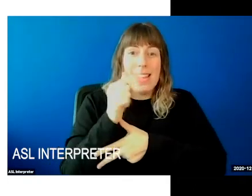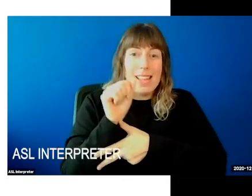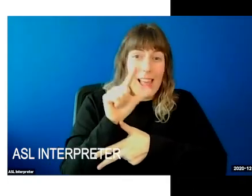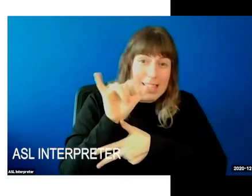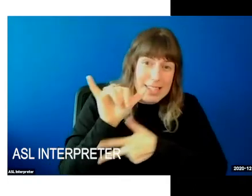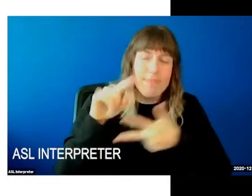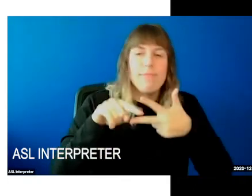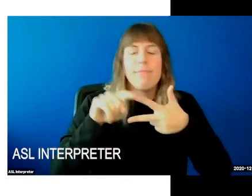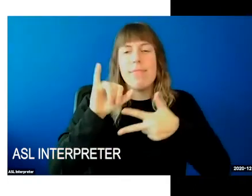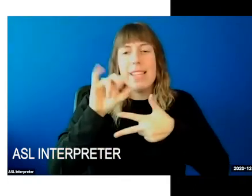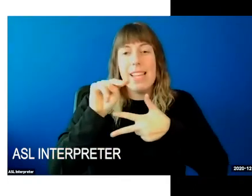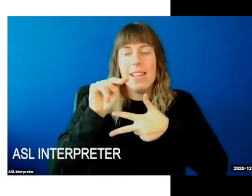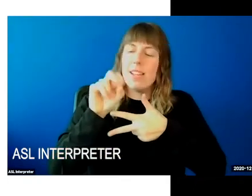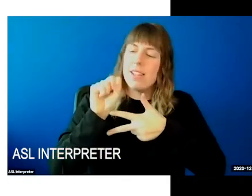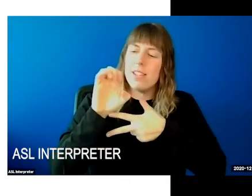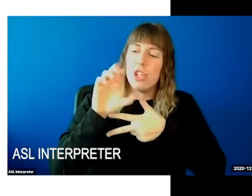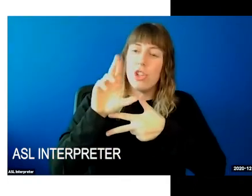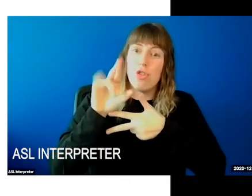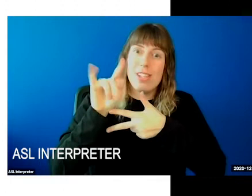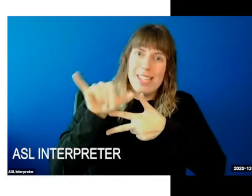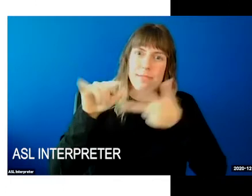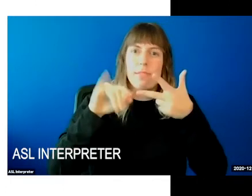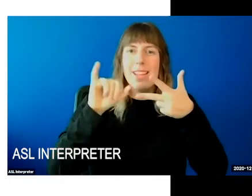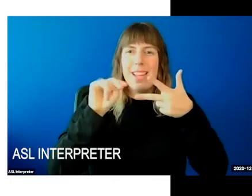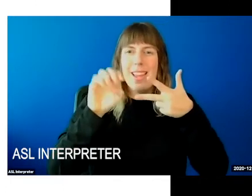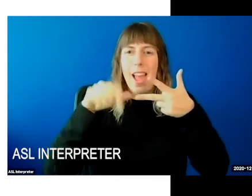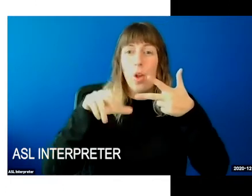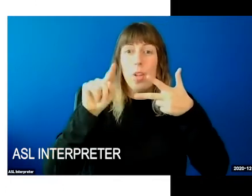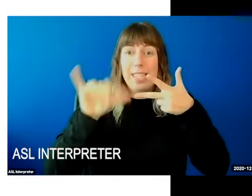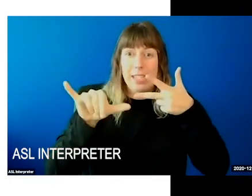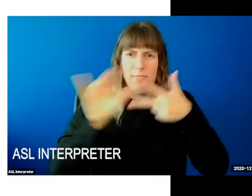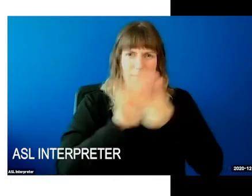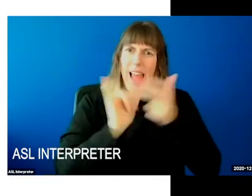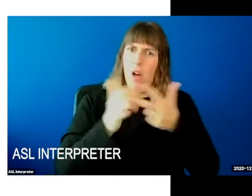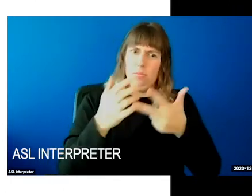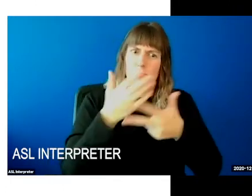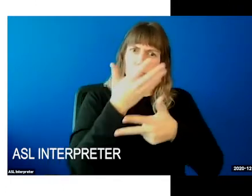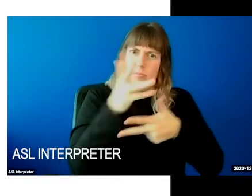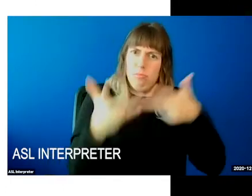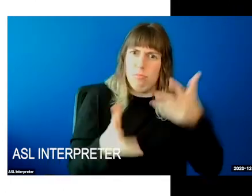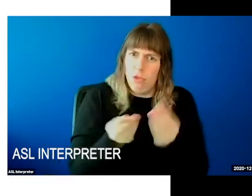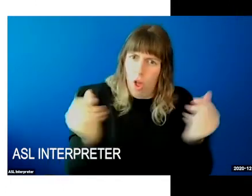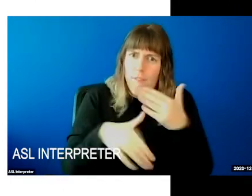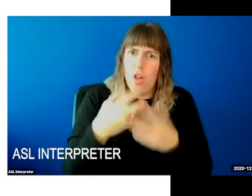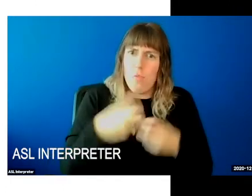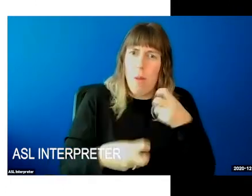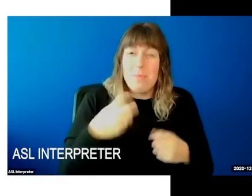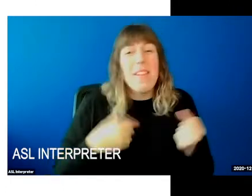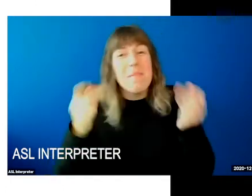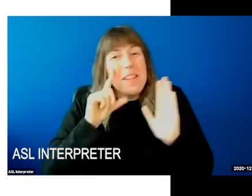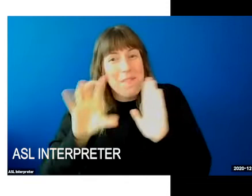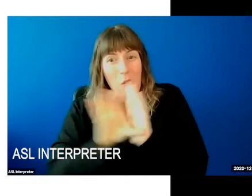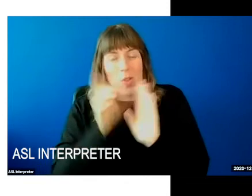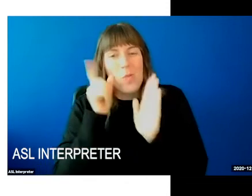and inequity. And I have about a dozen photographs of that team working together. We've been working with them over these 5 years, and I